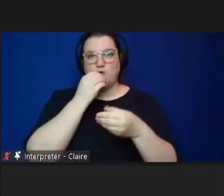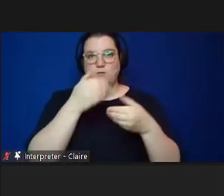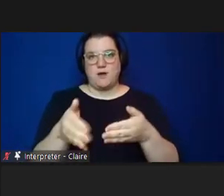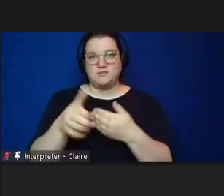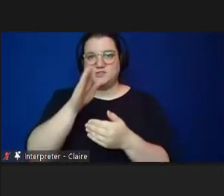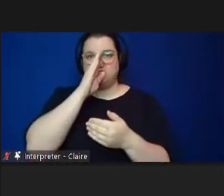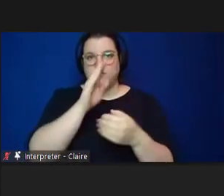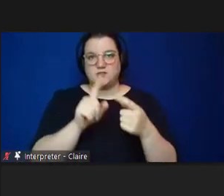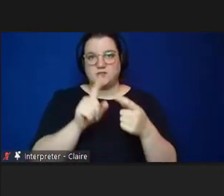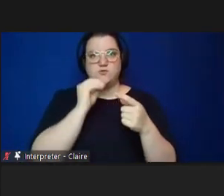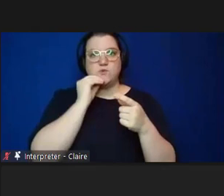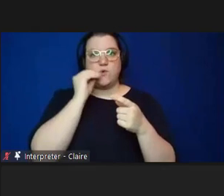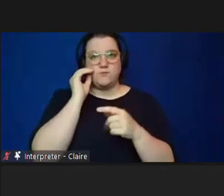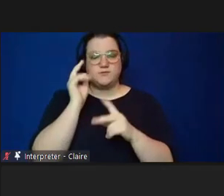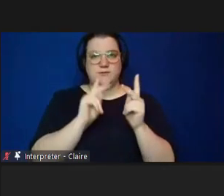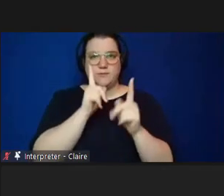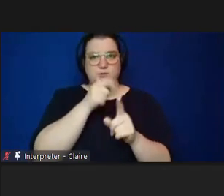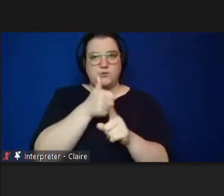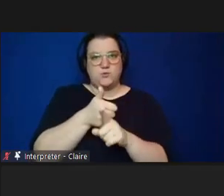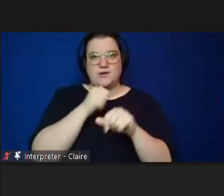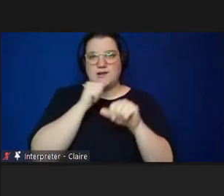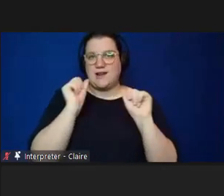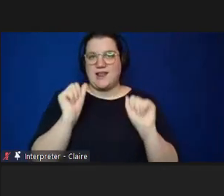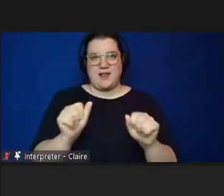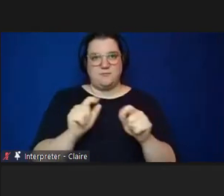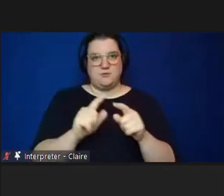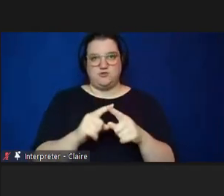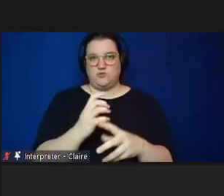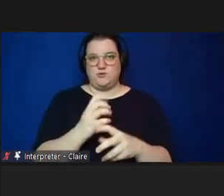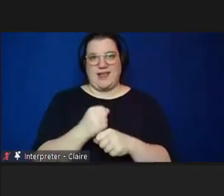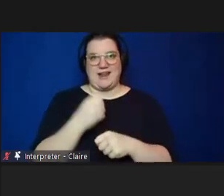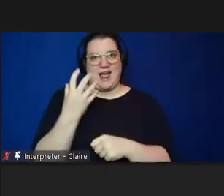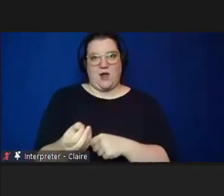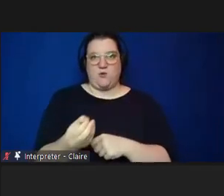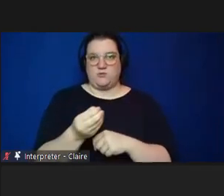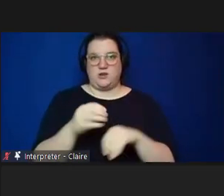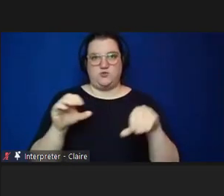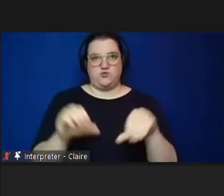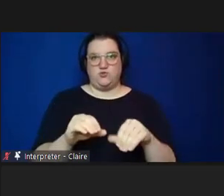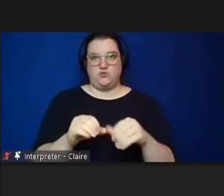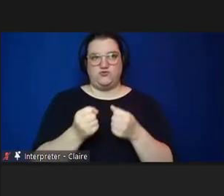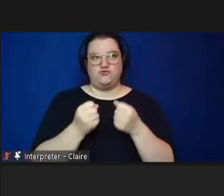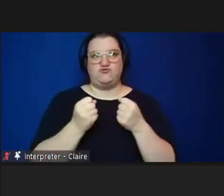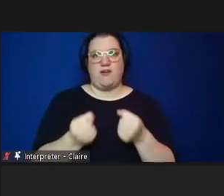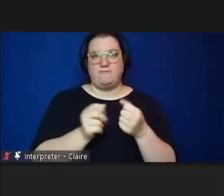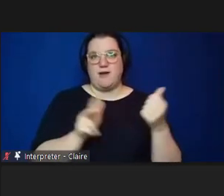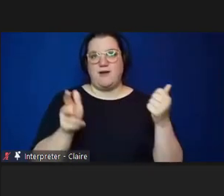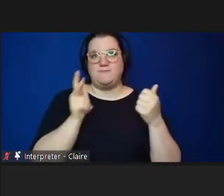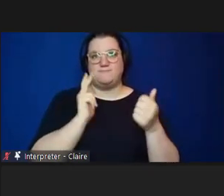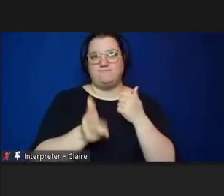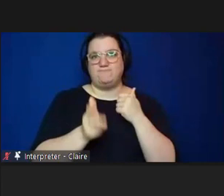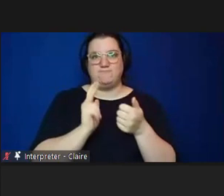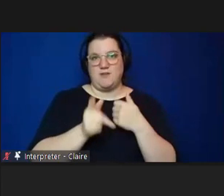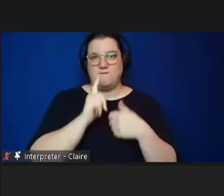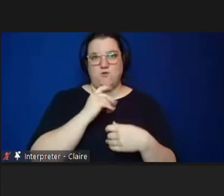the homes of people who were not able to get out and do those drive-bys for